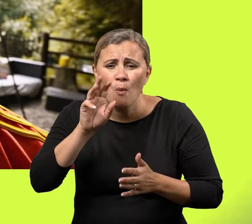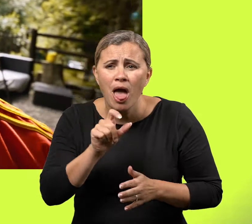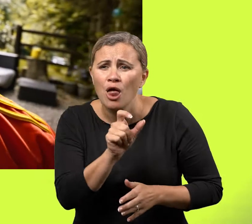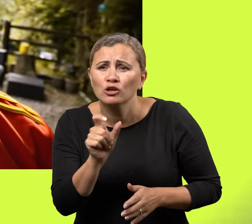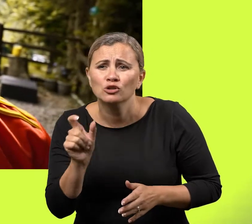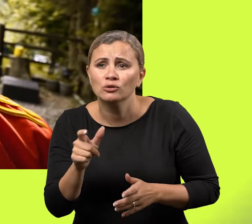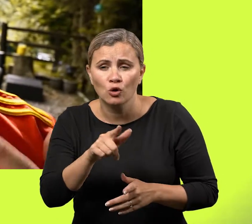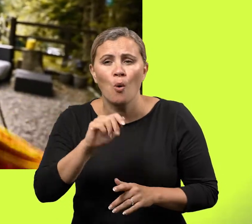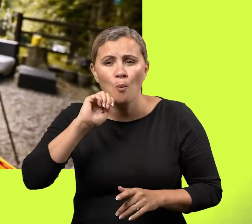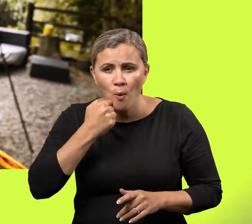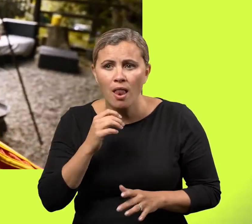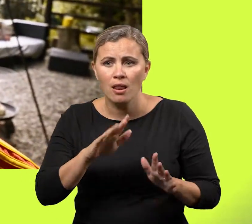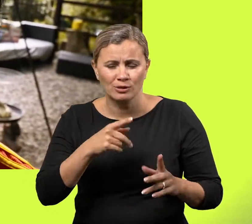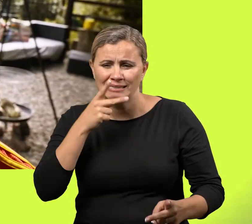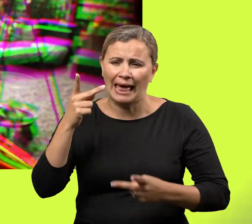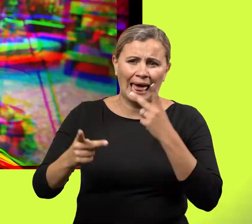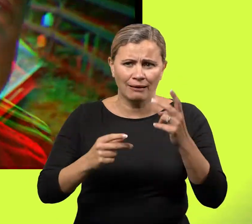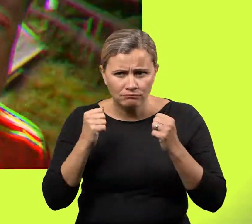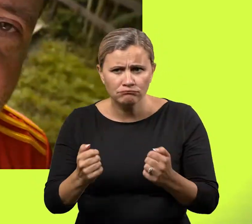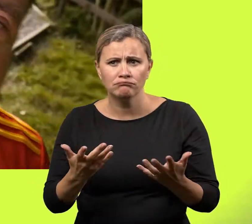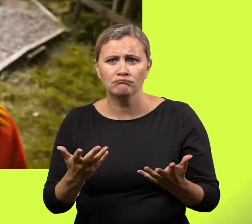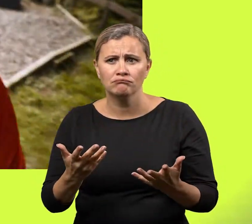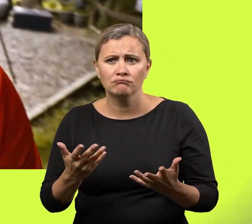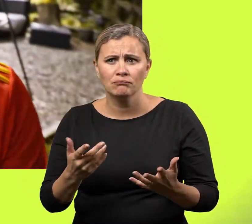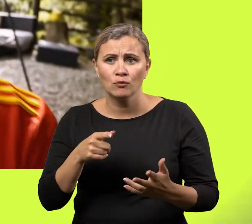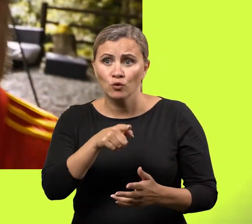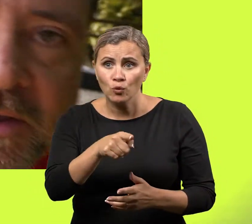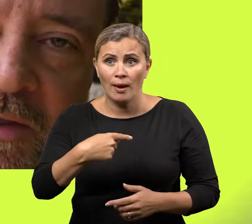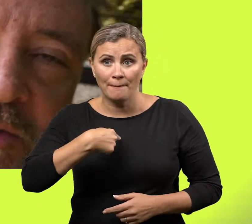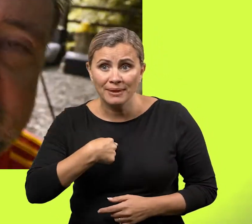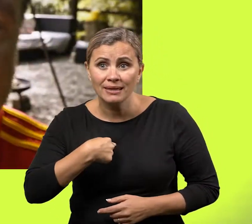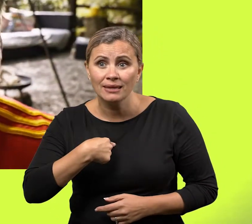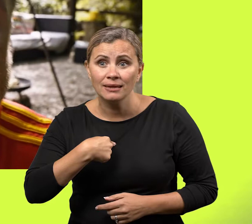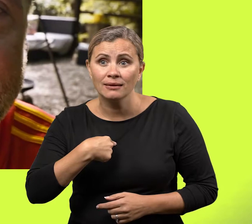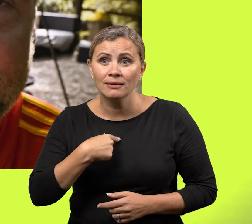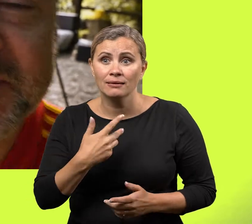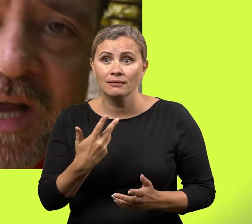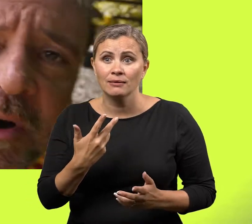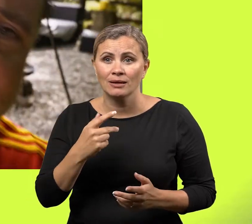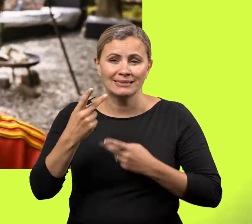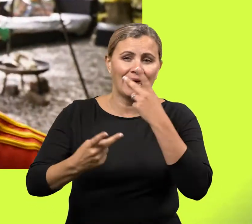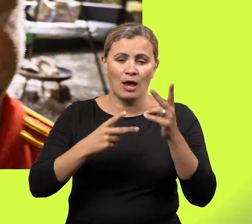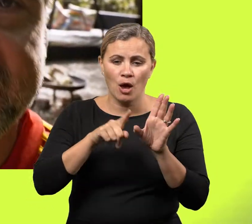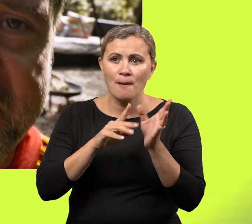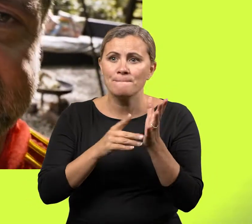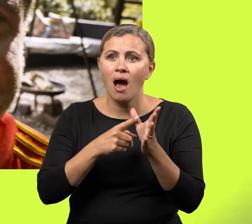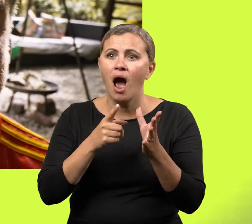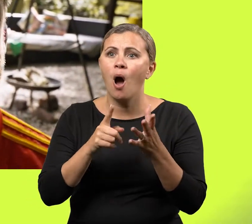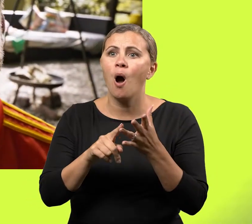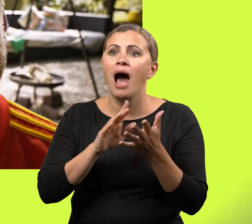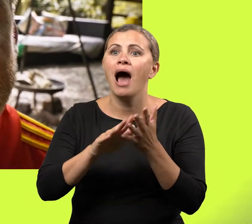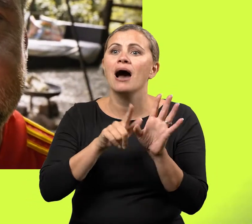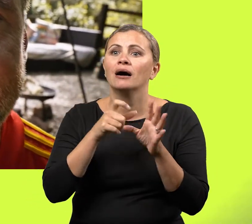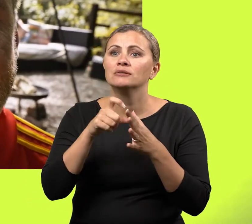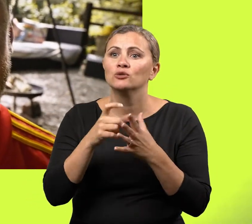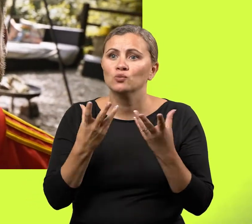will. So sing your heart out, Dad. And then you and I will sing Yma o hyd together the next time Wales